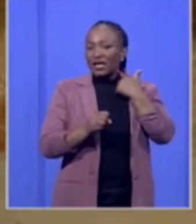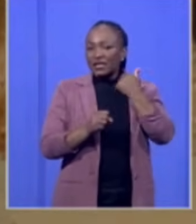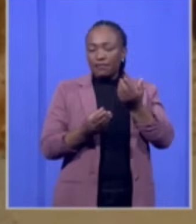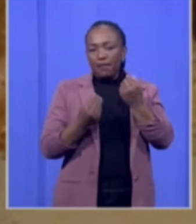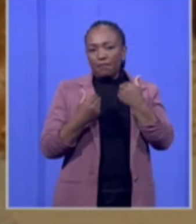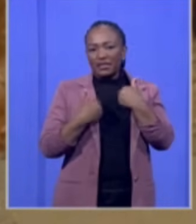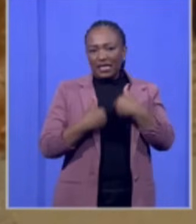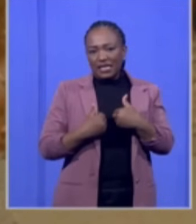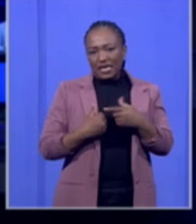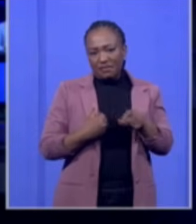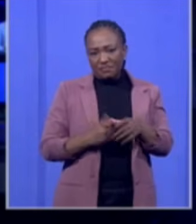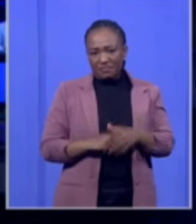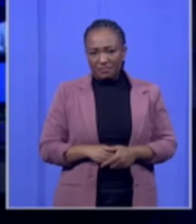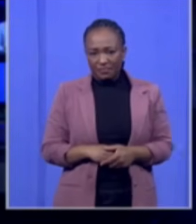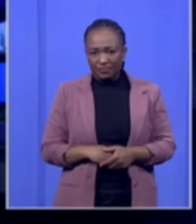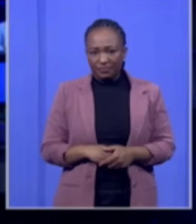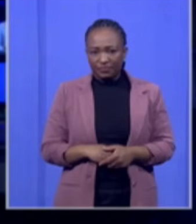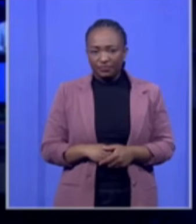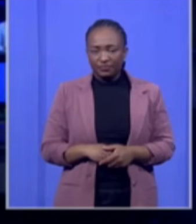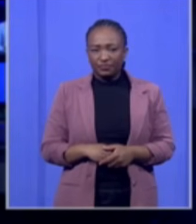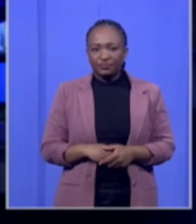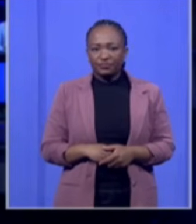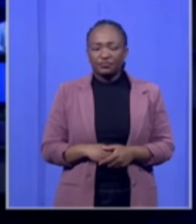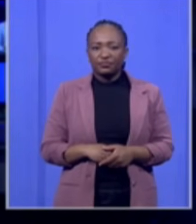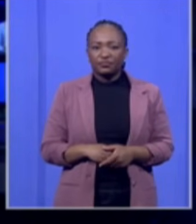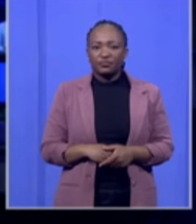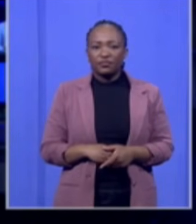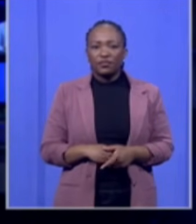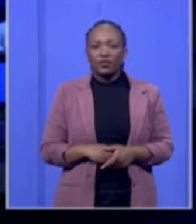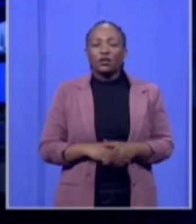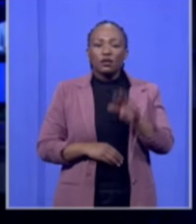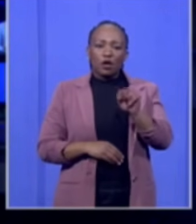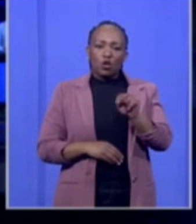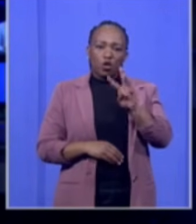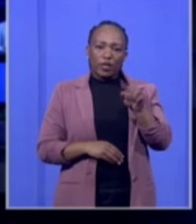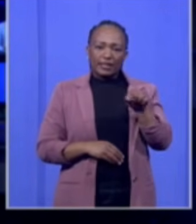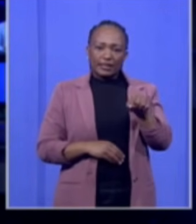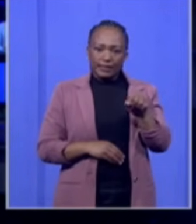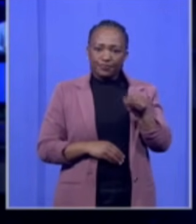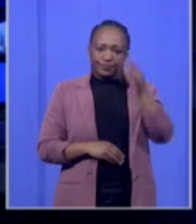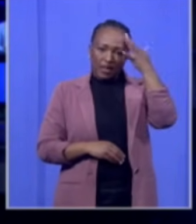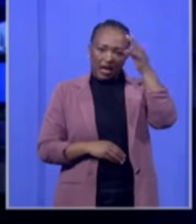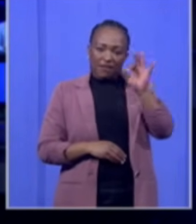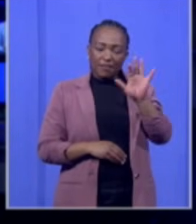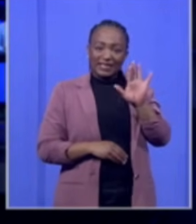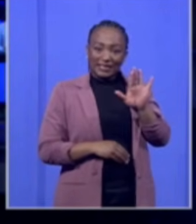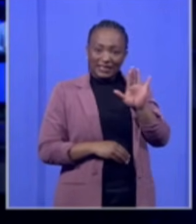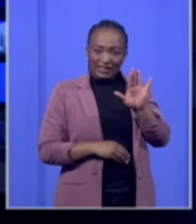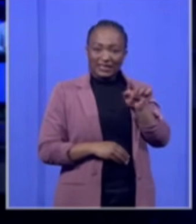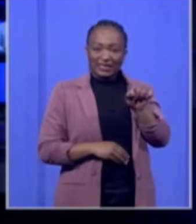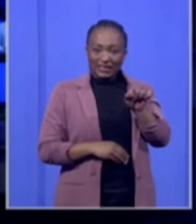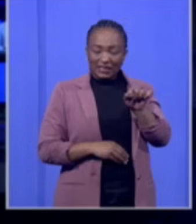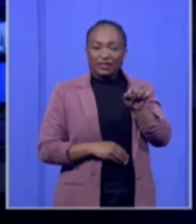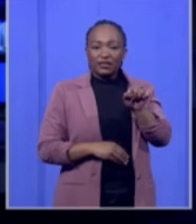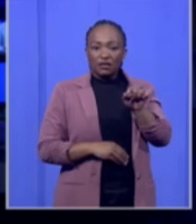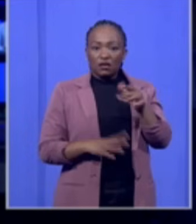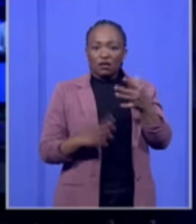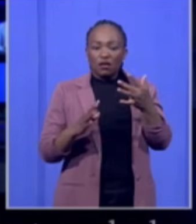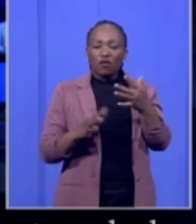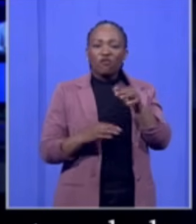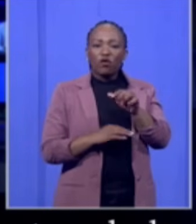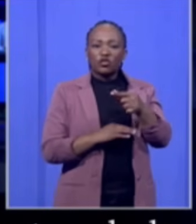Sontaga. Ha re fetela provinseng ya North West teng re fumana hore mmuso wa province ena o ipileditse o mahlatsi pa tlhekefetso ya